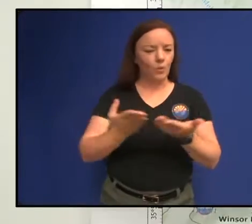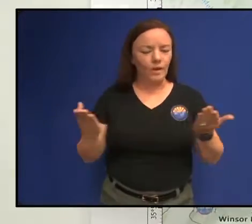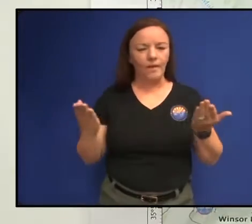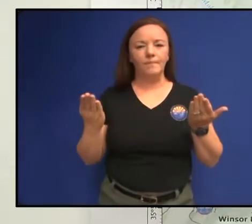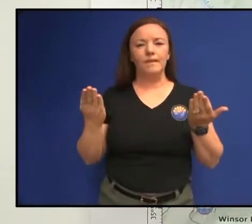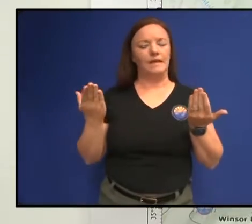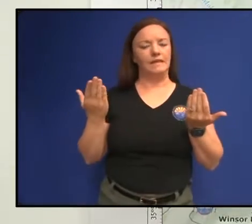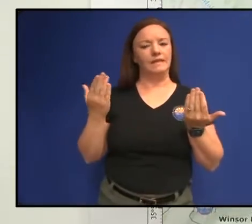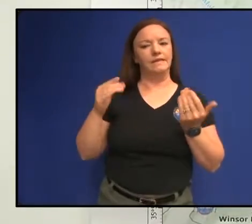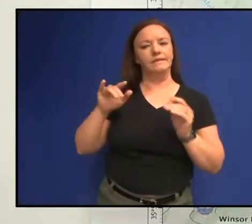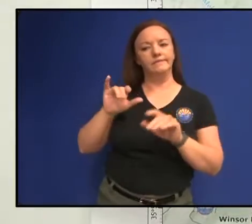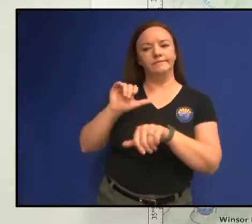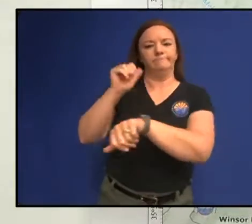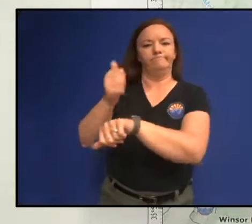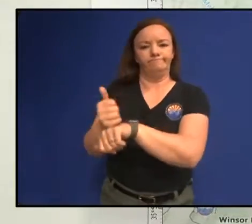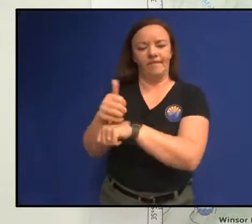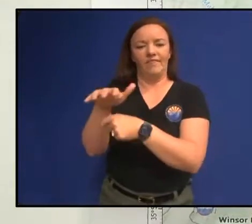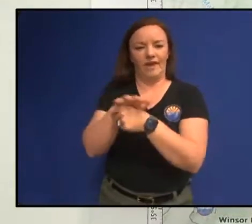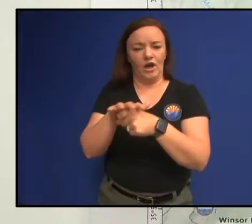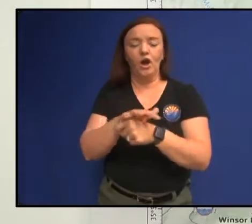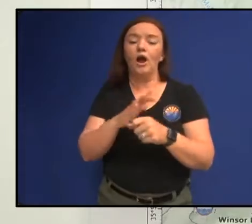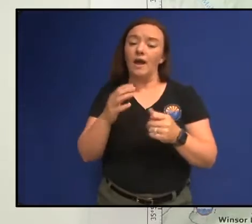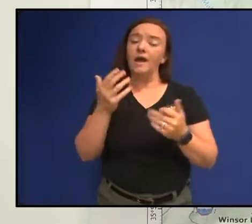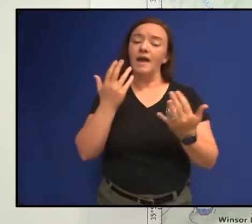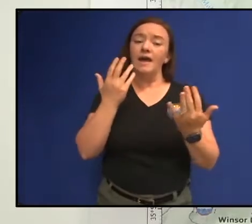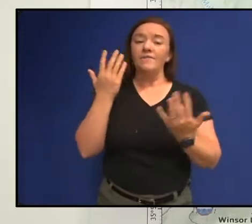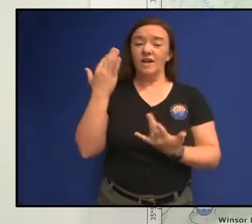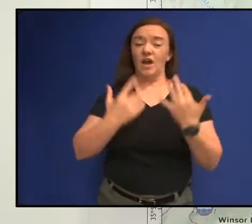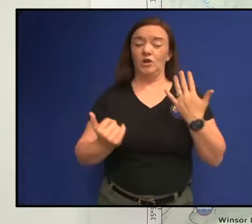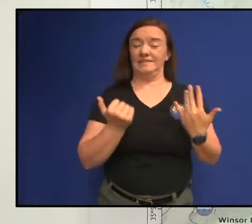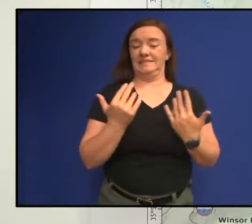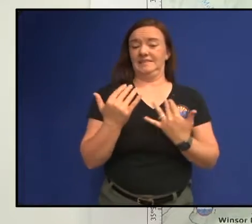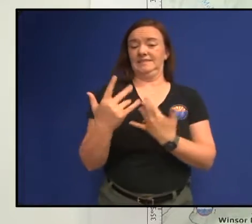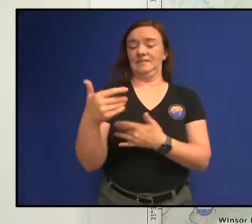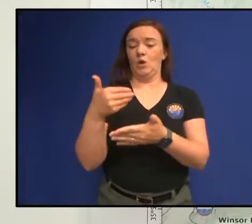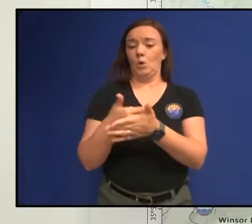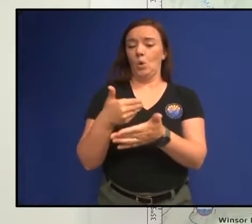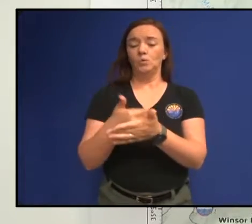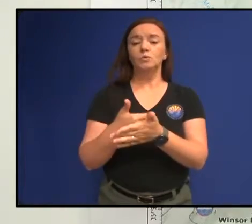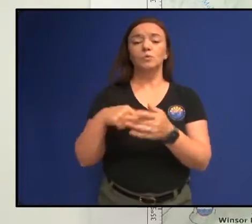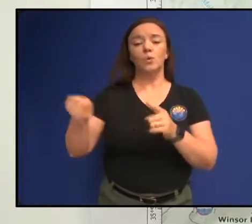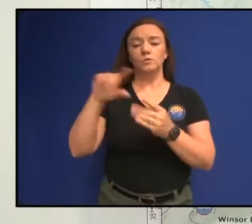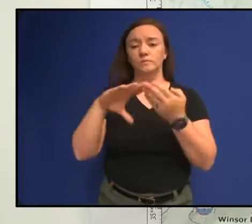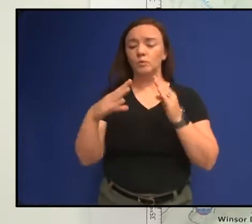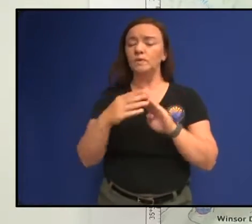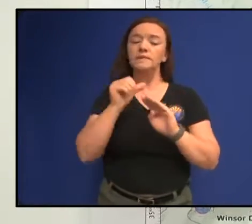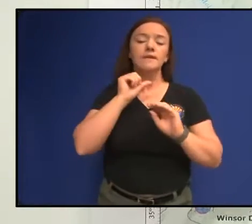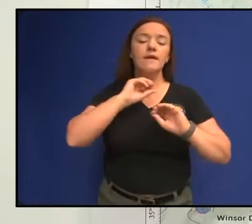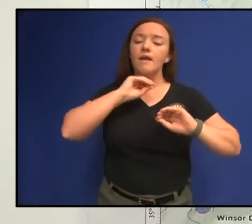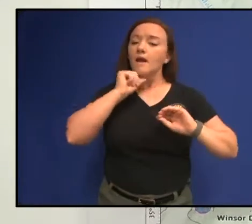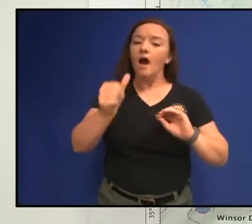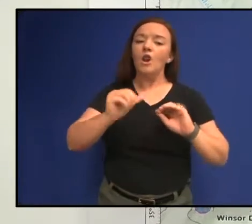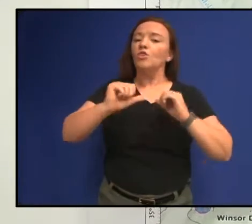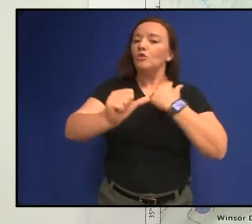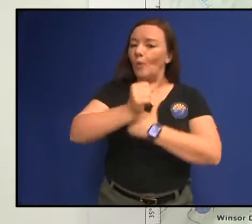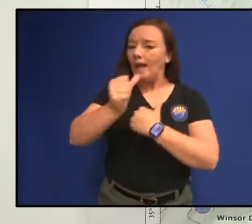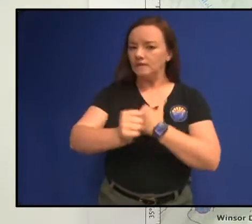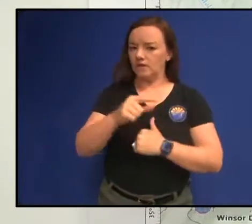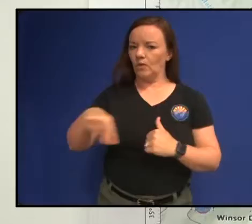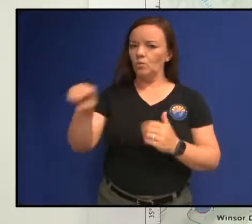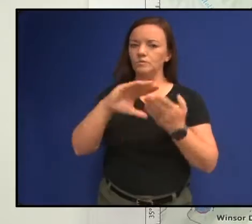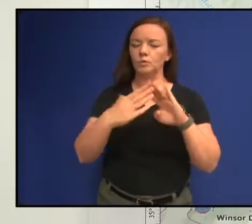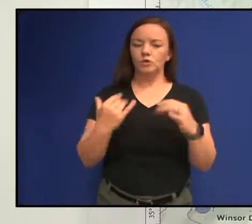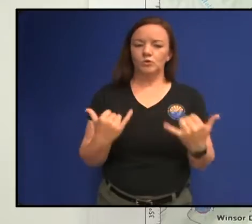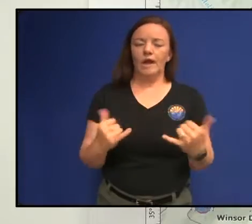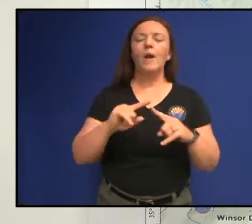kind of spiked out in there, and then the fire's fairly close to those communities. No threat at the moment, but just want to point that out to the folks that are